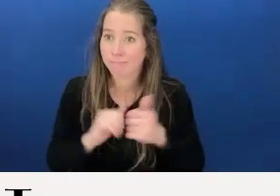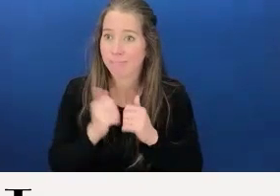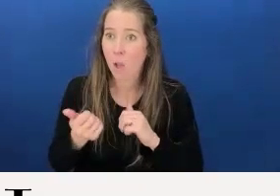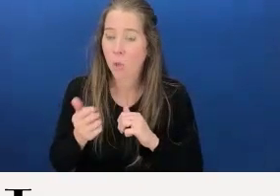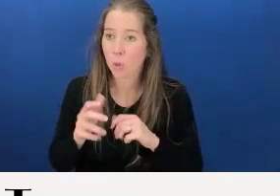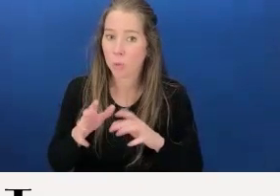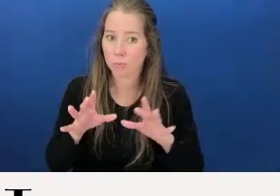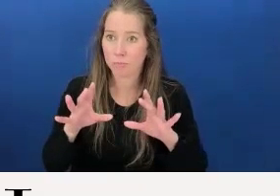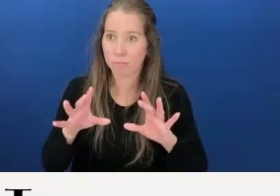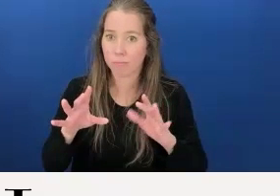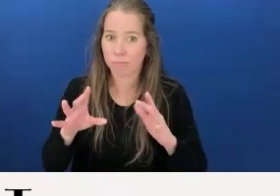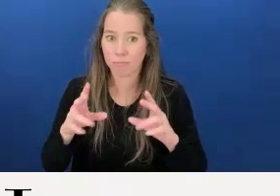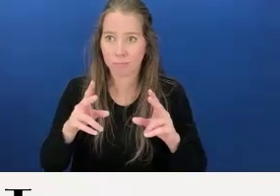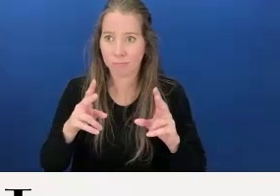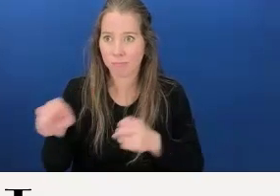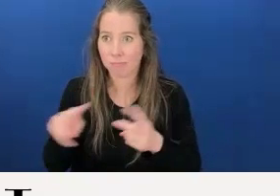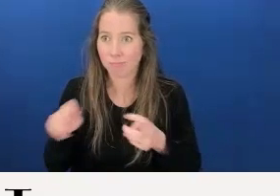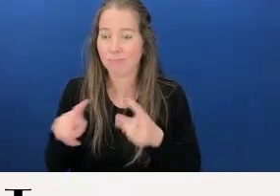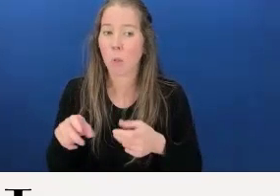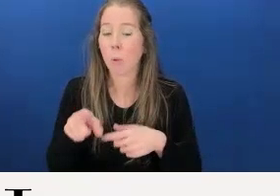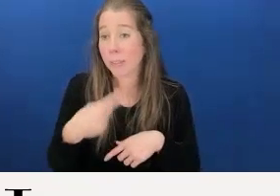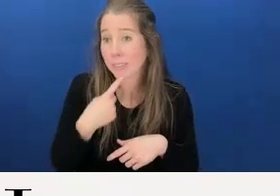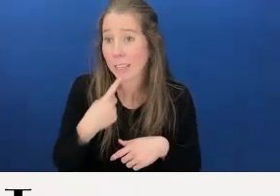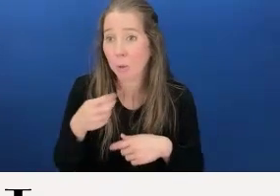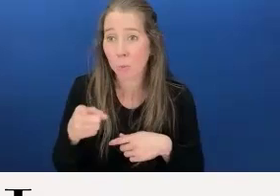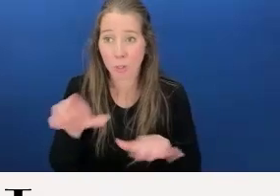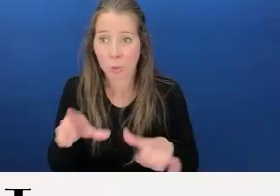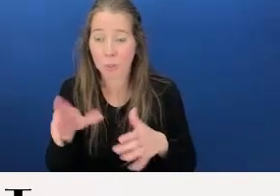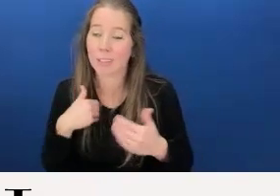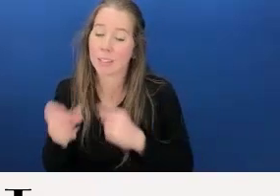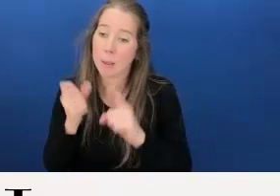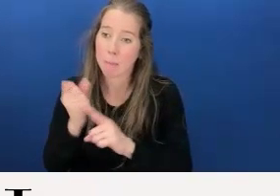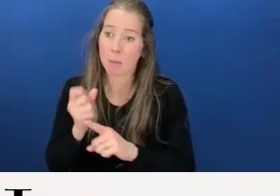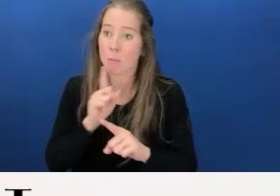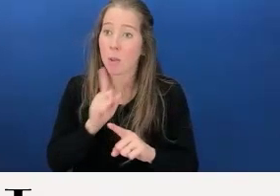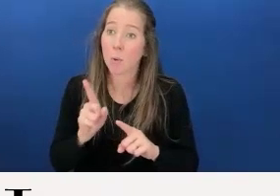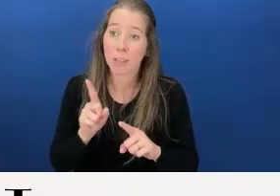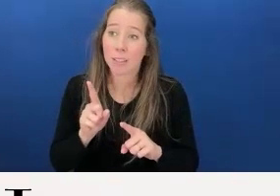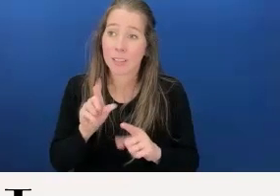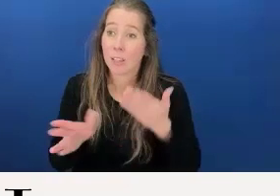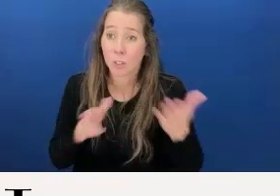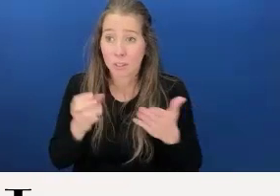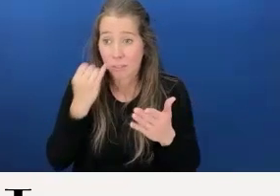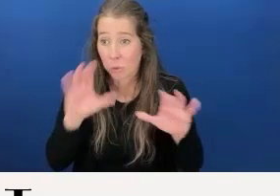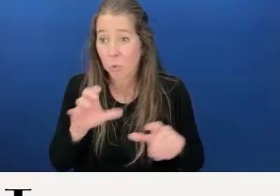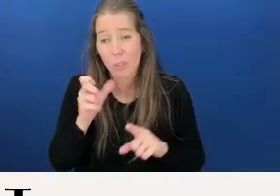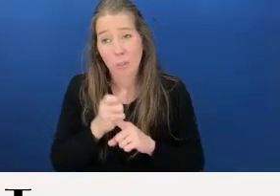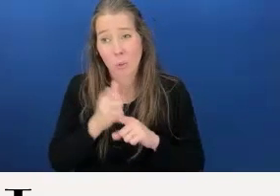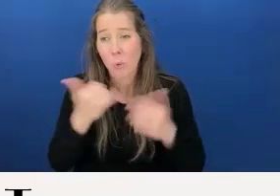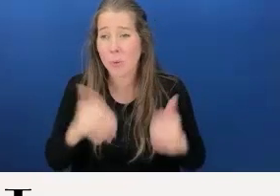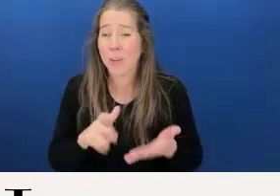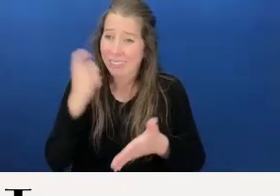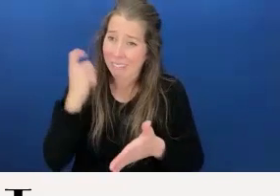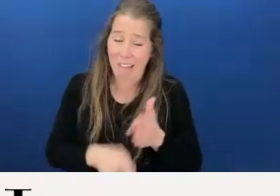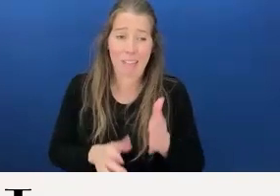what you're saying and doing has an impact, but it's a service that if you did that on your own, it would cost you quite a bit